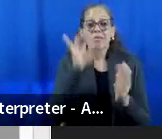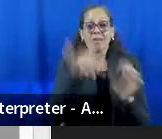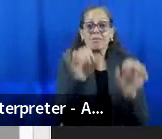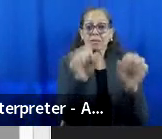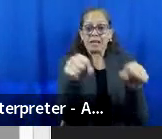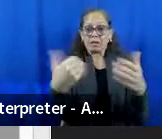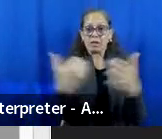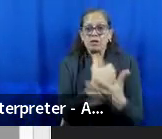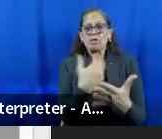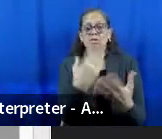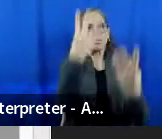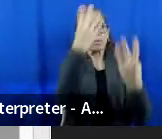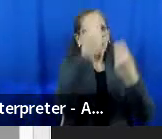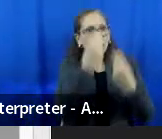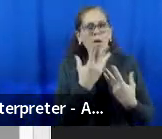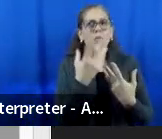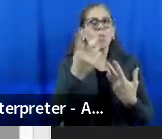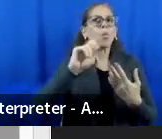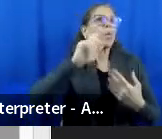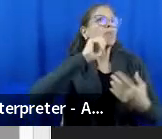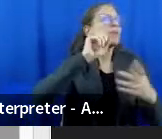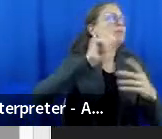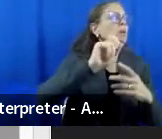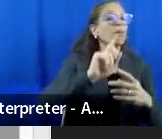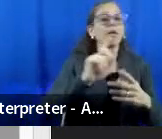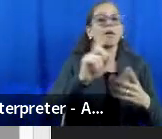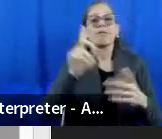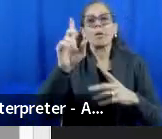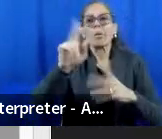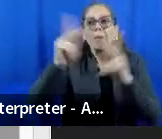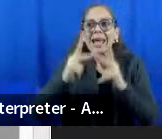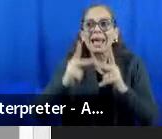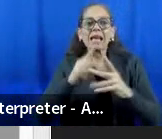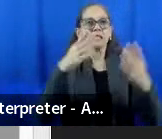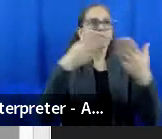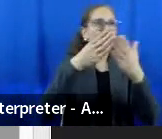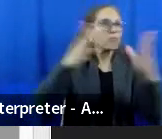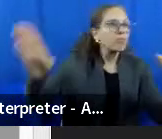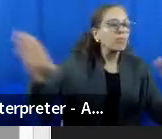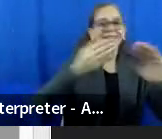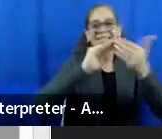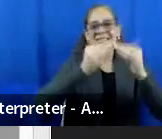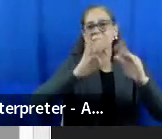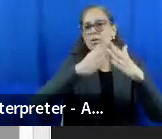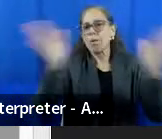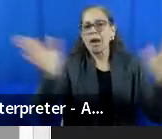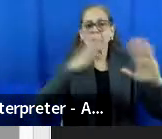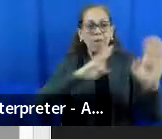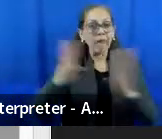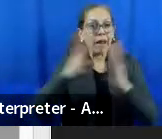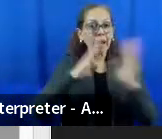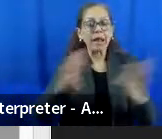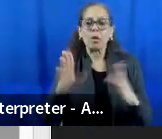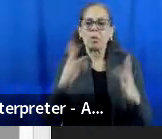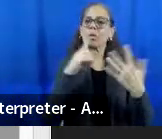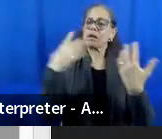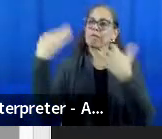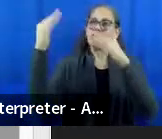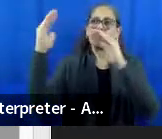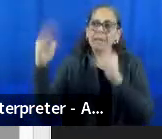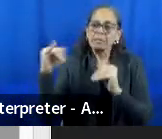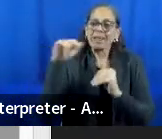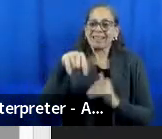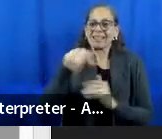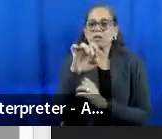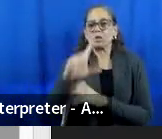resource to inform everything from site-specific to neighborhood-wide to citywide planning efforts, we anticipate that this tool could be